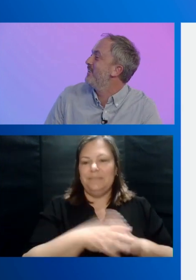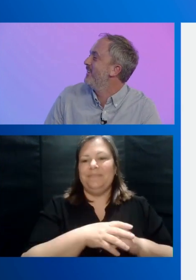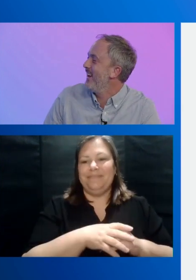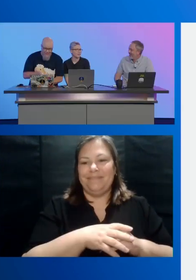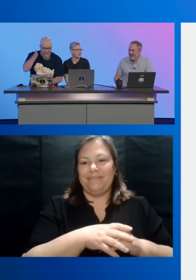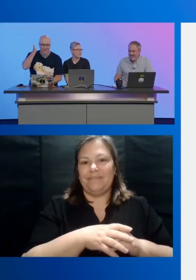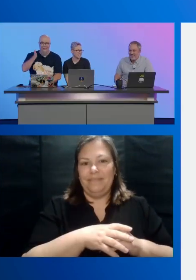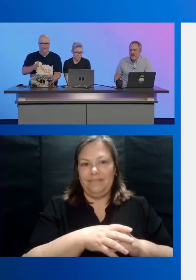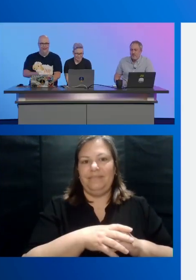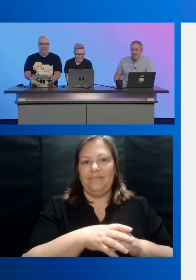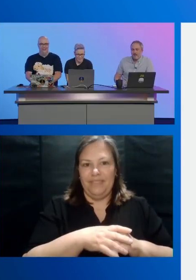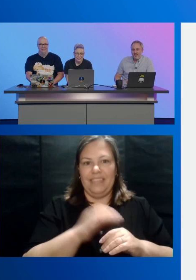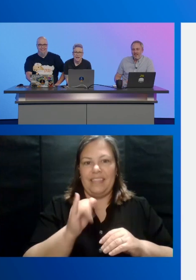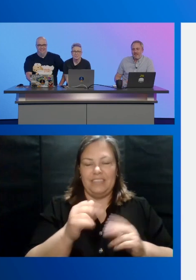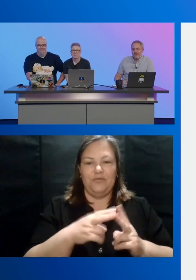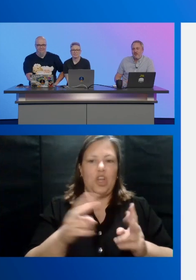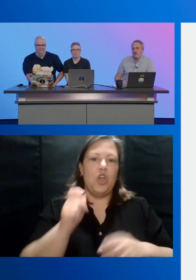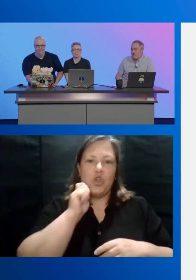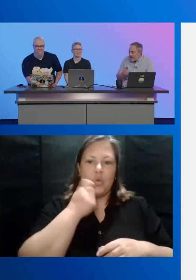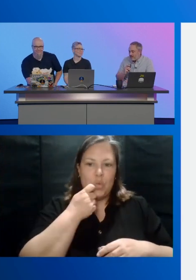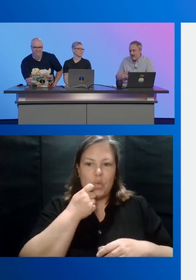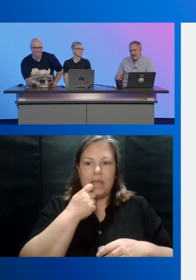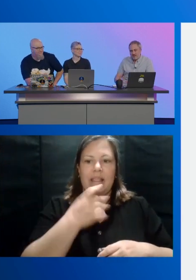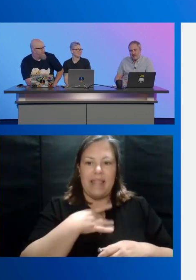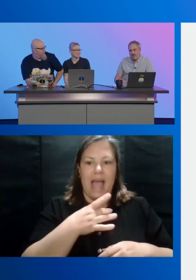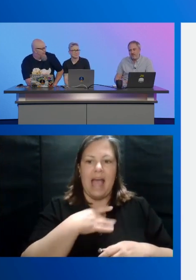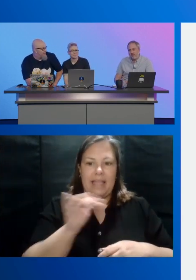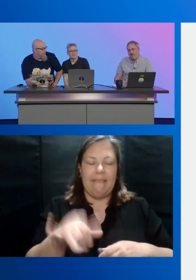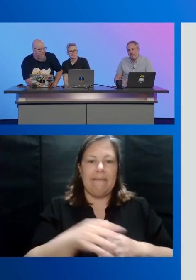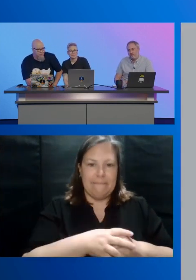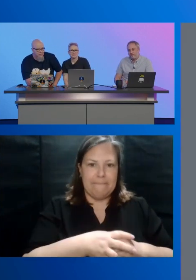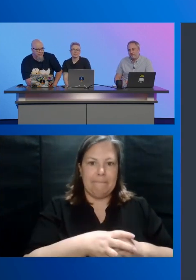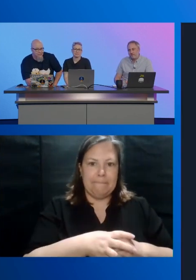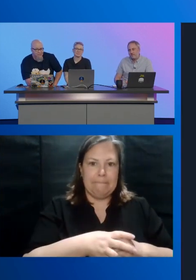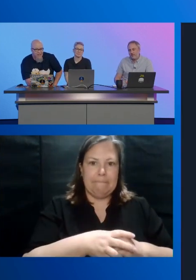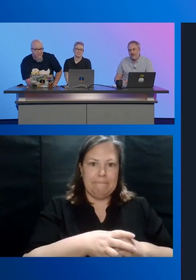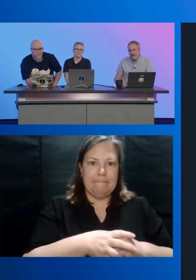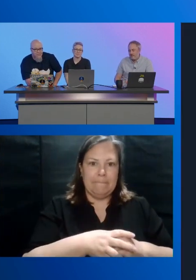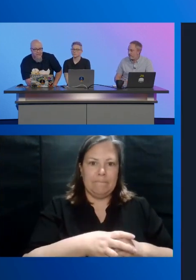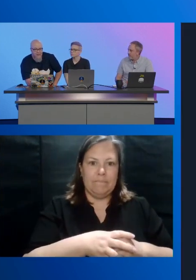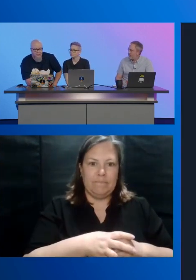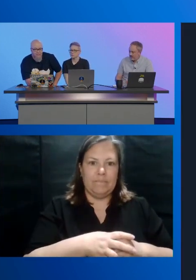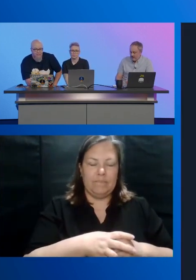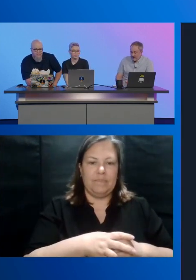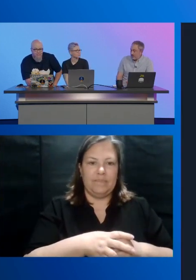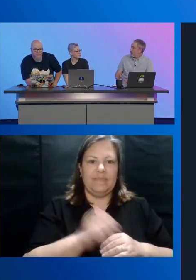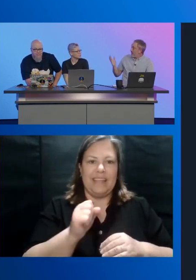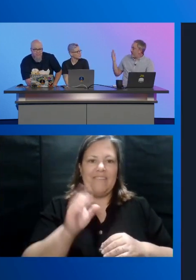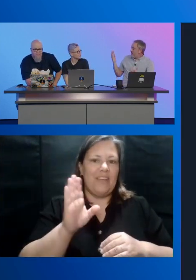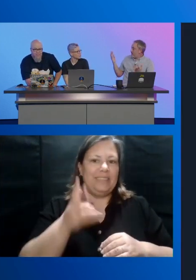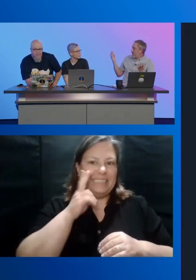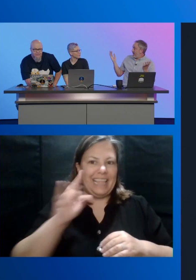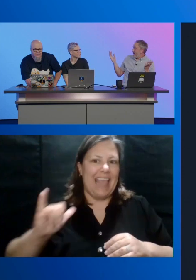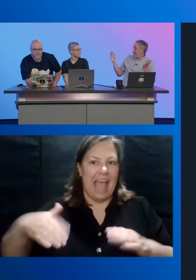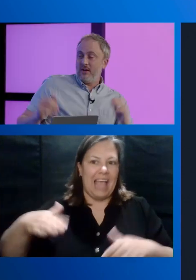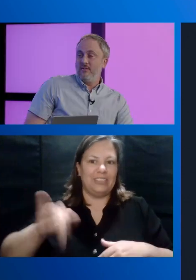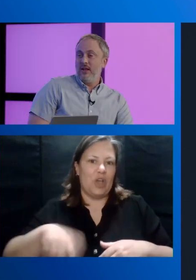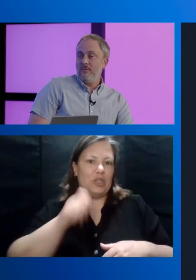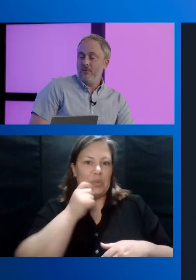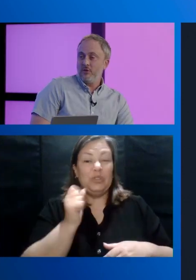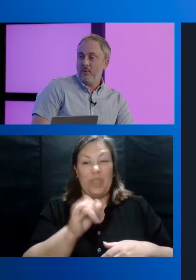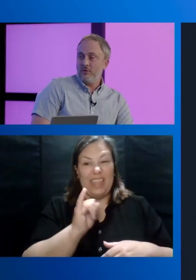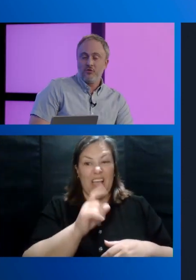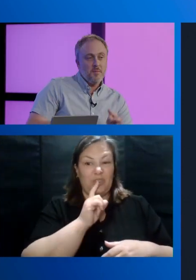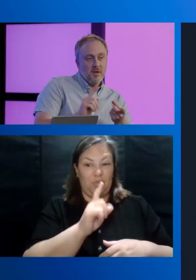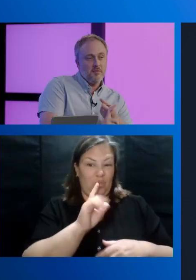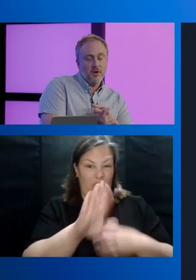It is cool. Yeah, there you go. That's what I thought. I like it. I enjoyed making that, actually. That's really slick. I hadn't seen that yet. So that's essentially it, right?